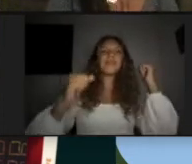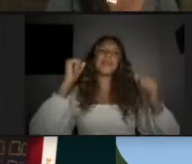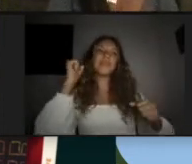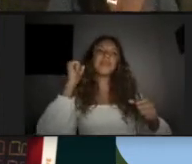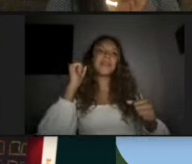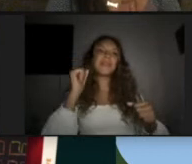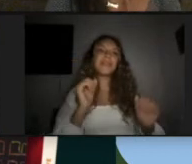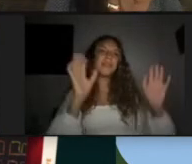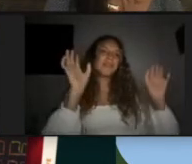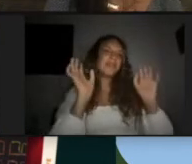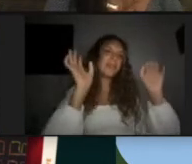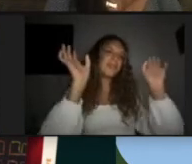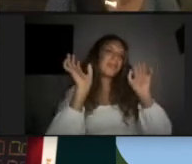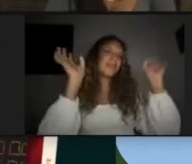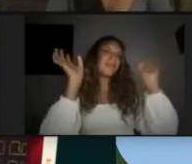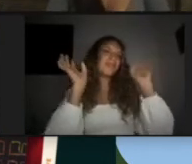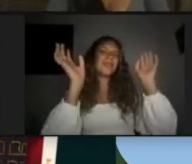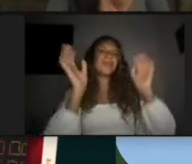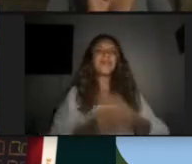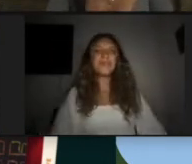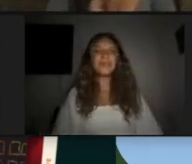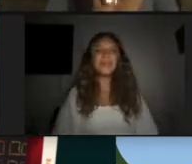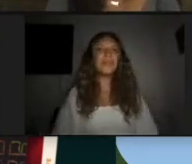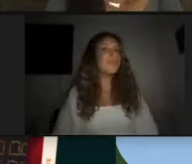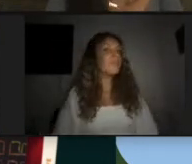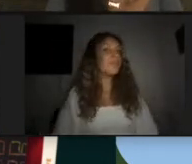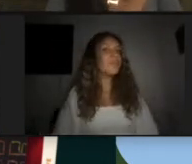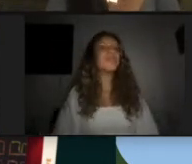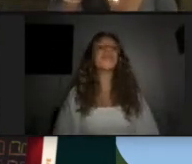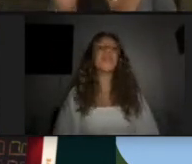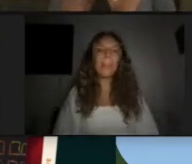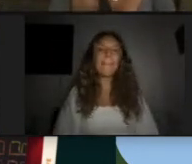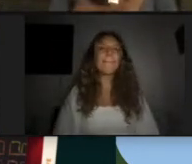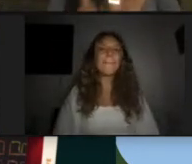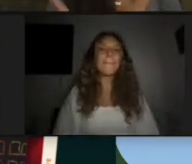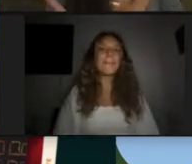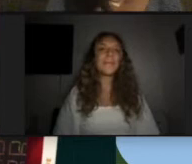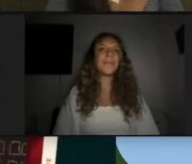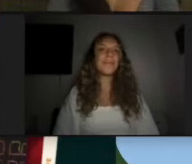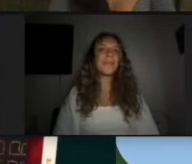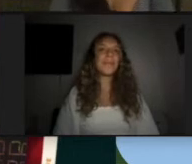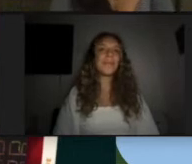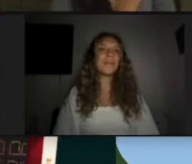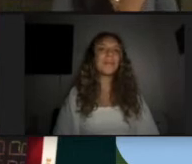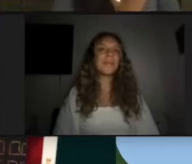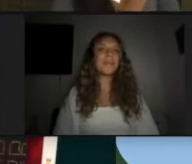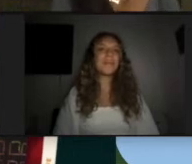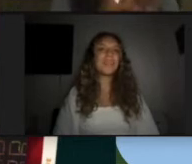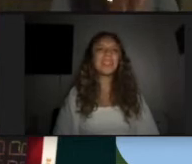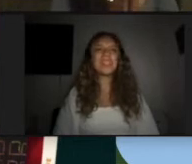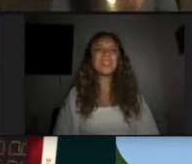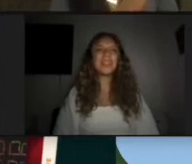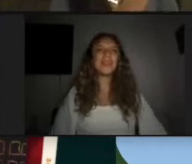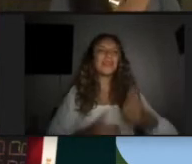surprise and a raffle awaits see you there see y'all there y'all better be there